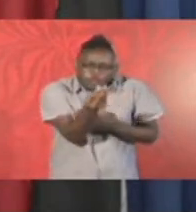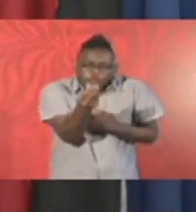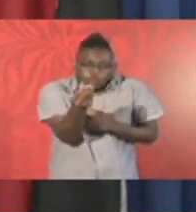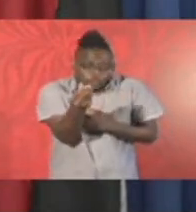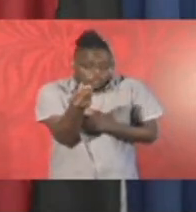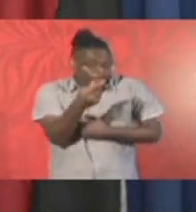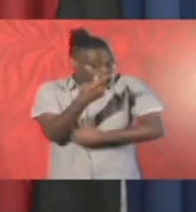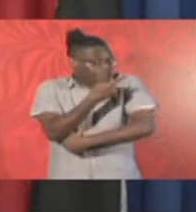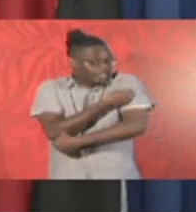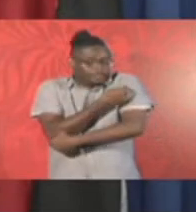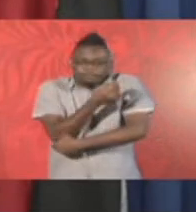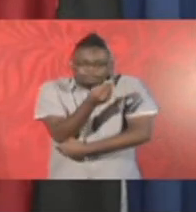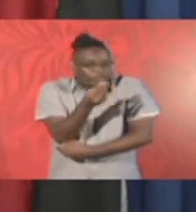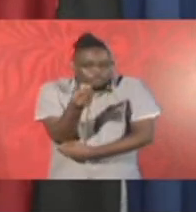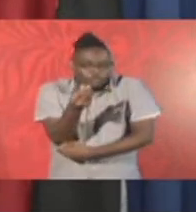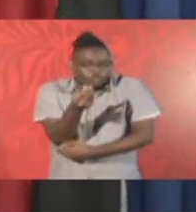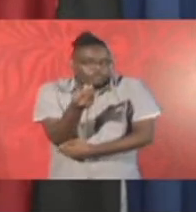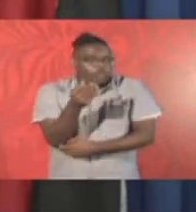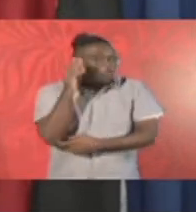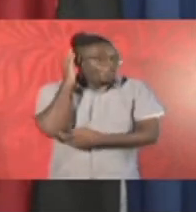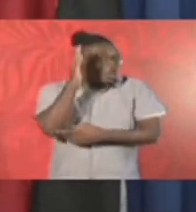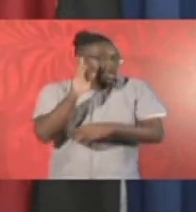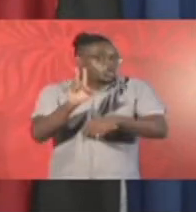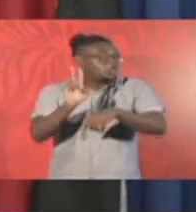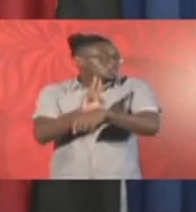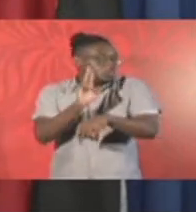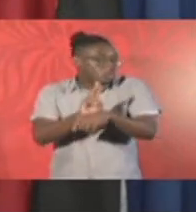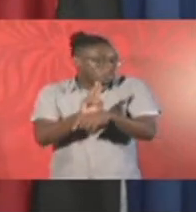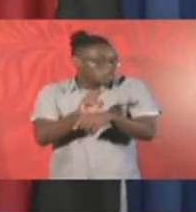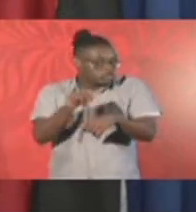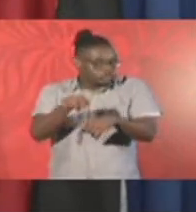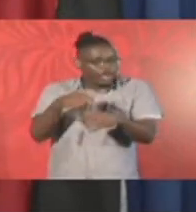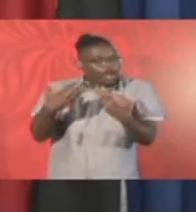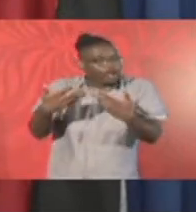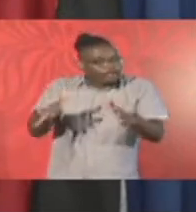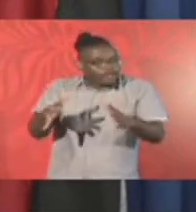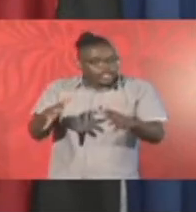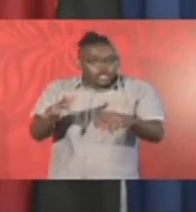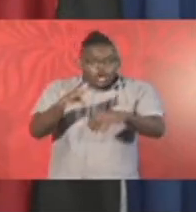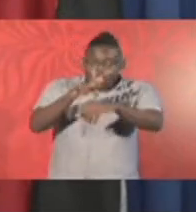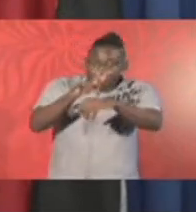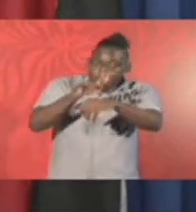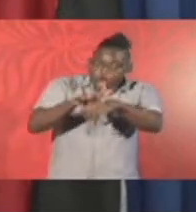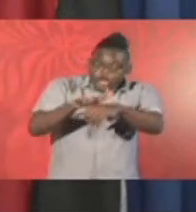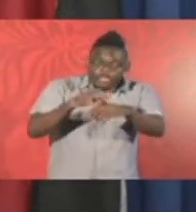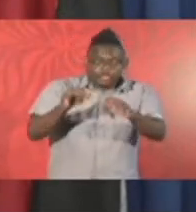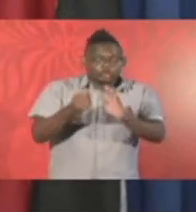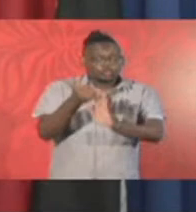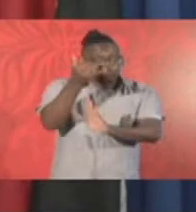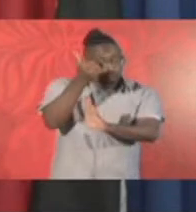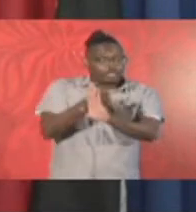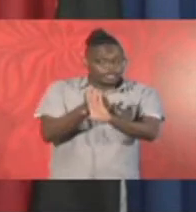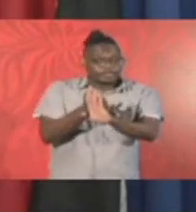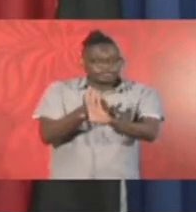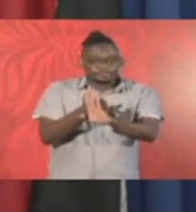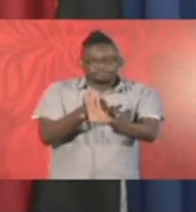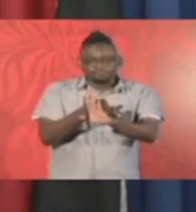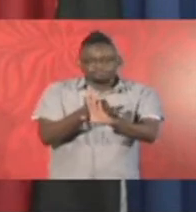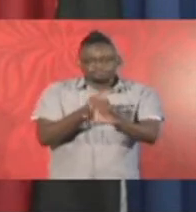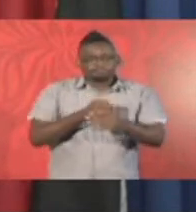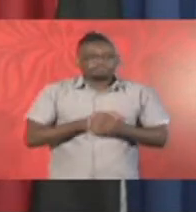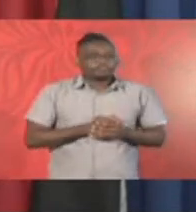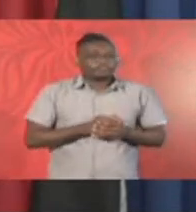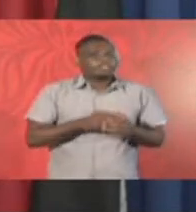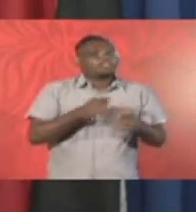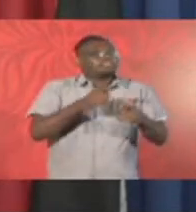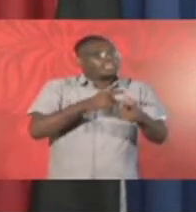pretty much used up what we had in early July. There more than likely would have been a week or two